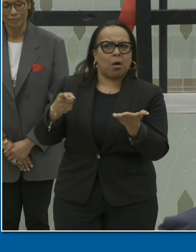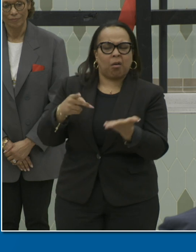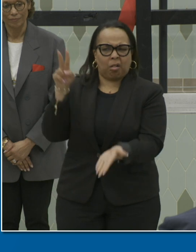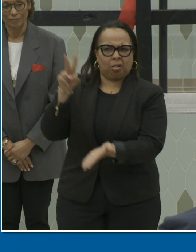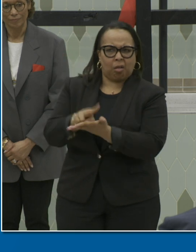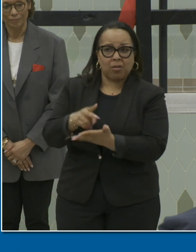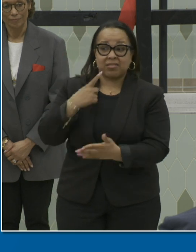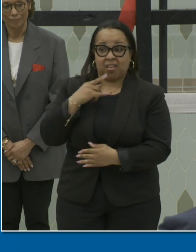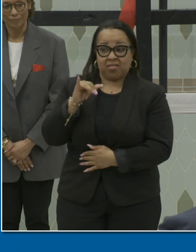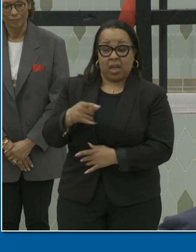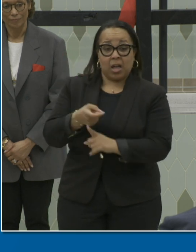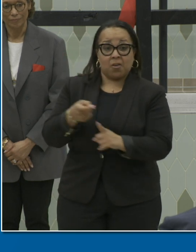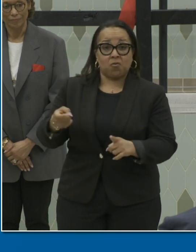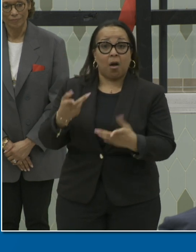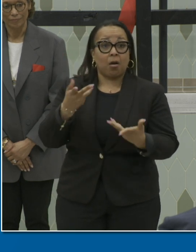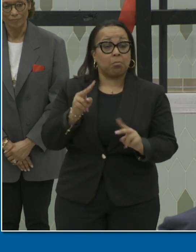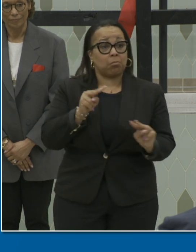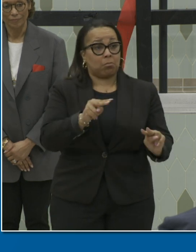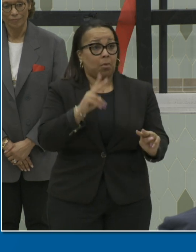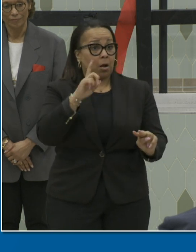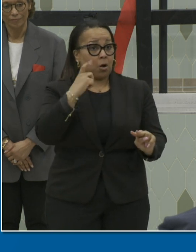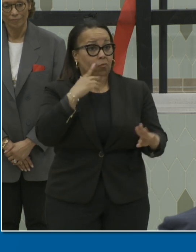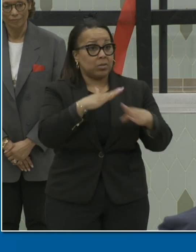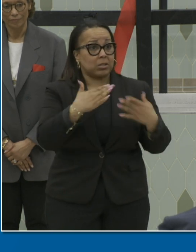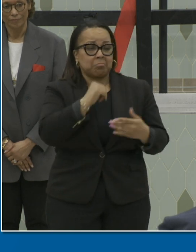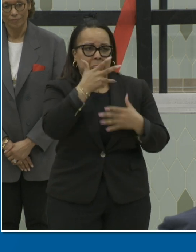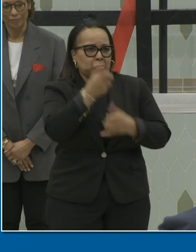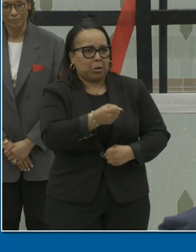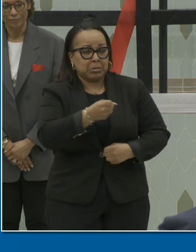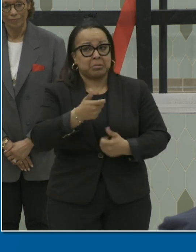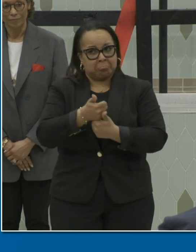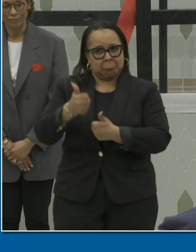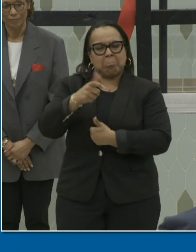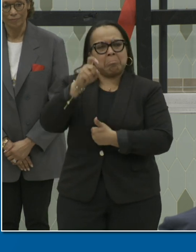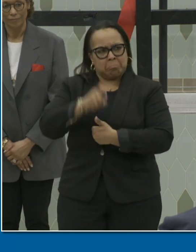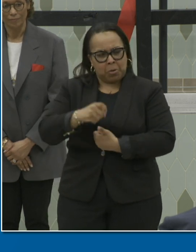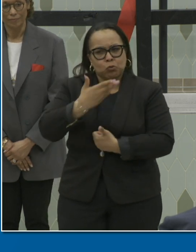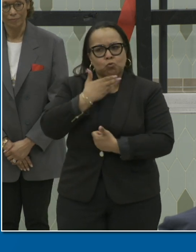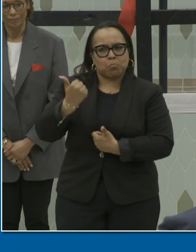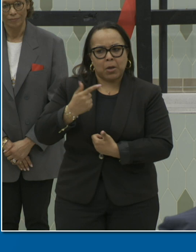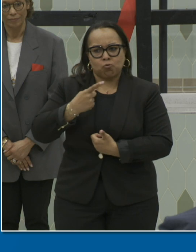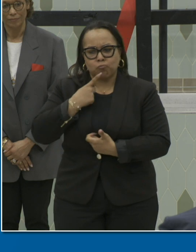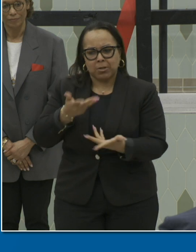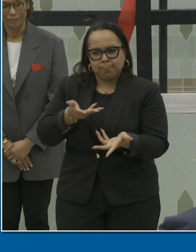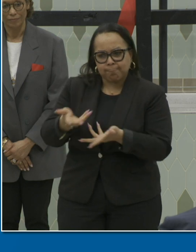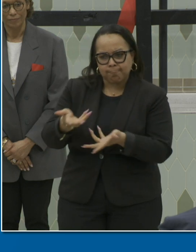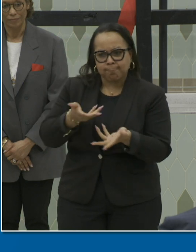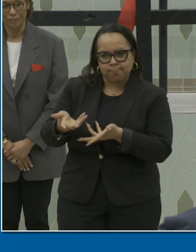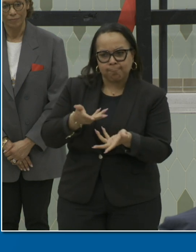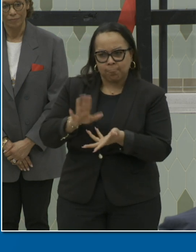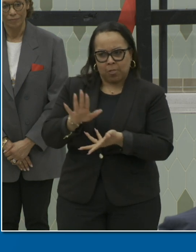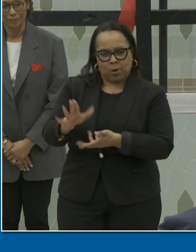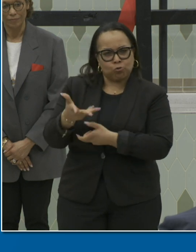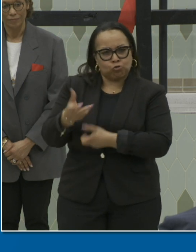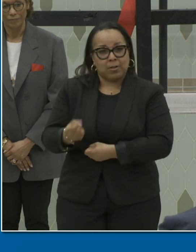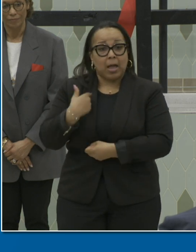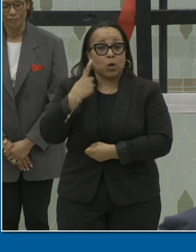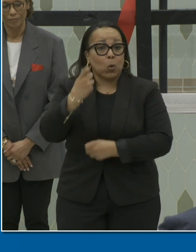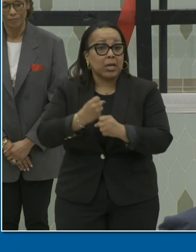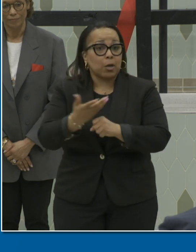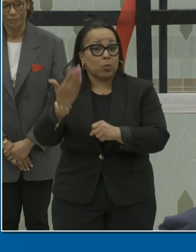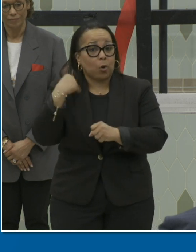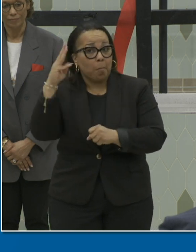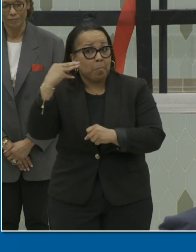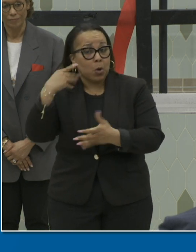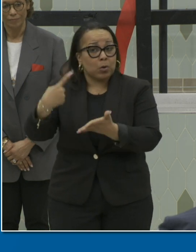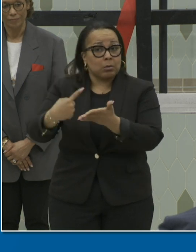loss and said it stemmed from distrust in city government and that leaders can and must do better to earn and maintain constituents' trust. I know a year ago